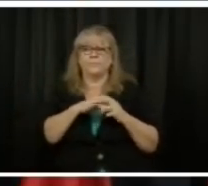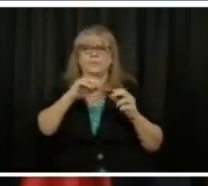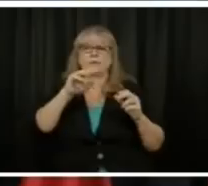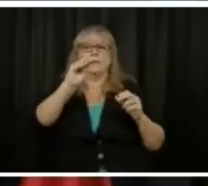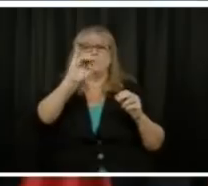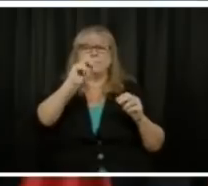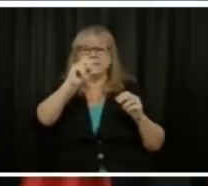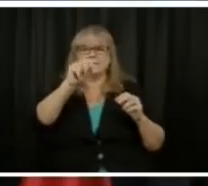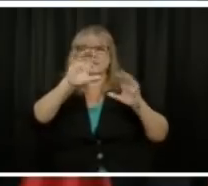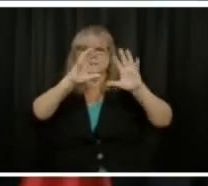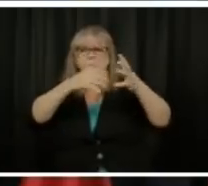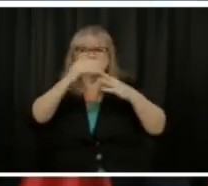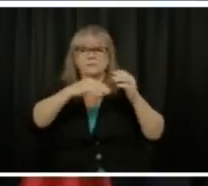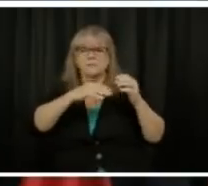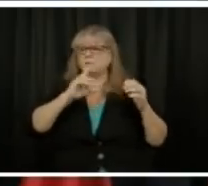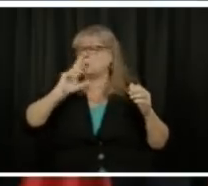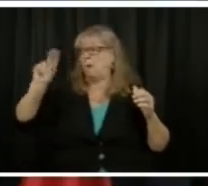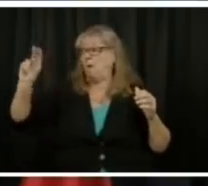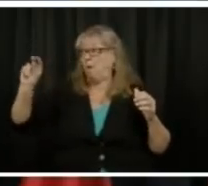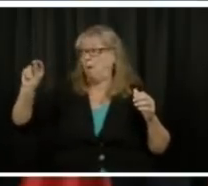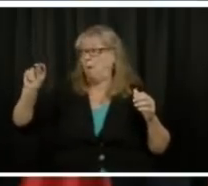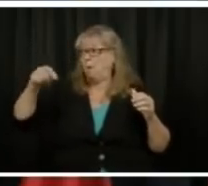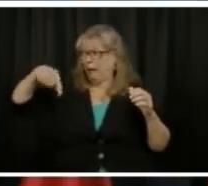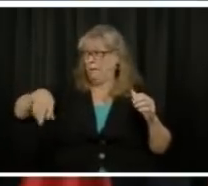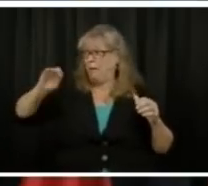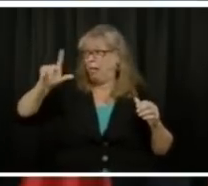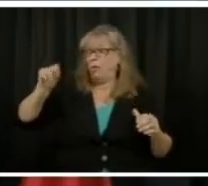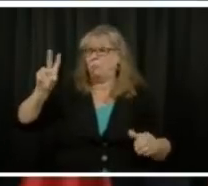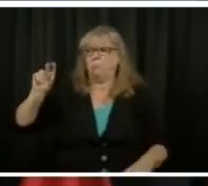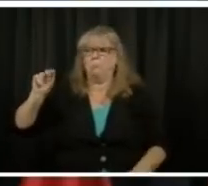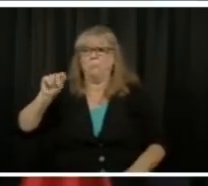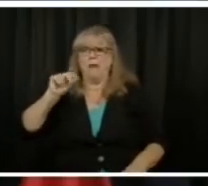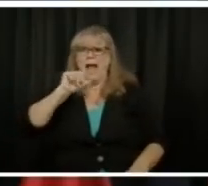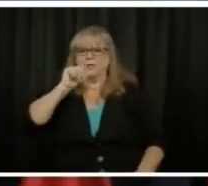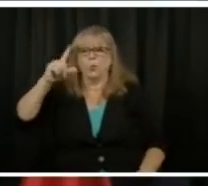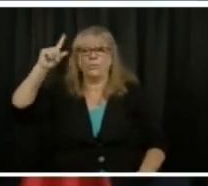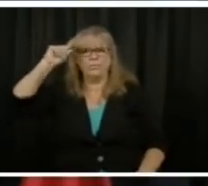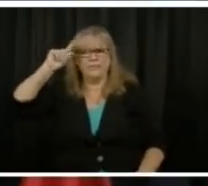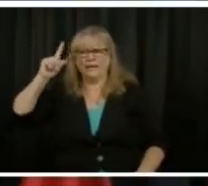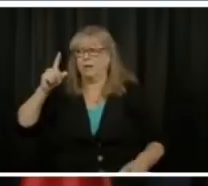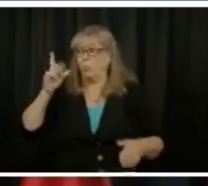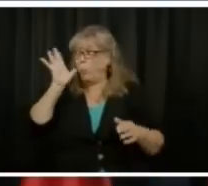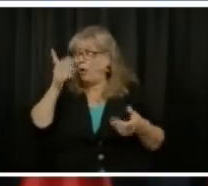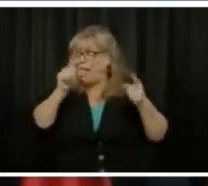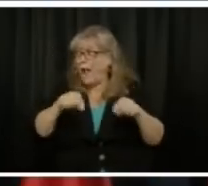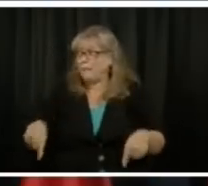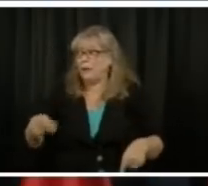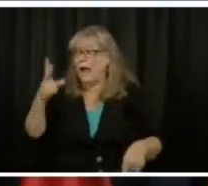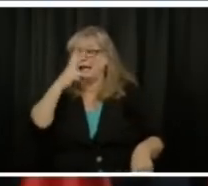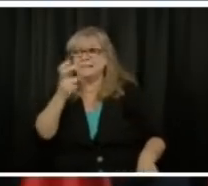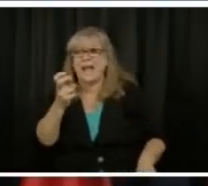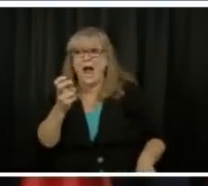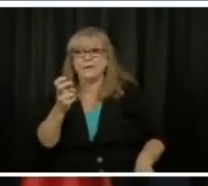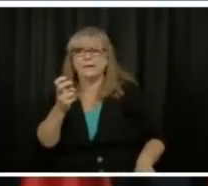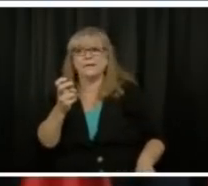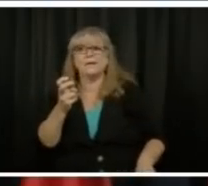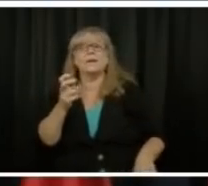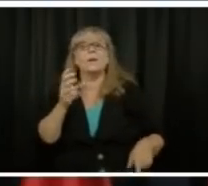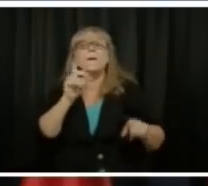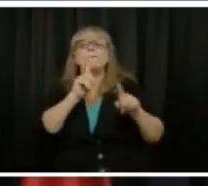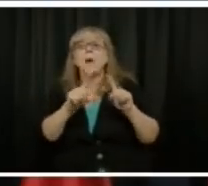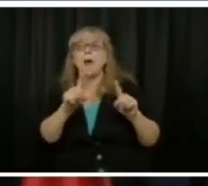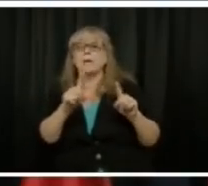and we have no indication or reason to believe that that is occurring. Obviously, I share the concern that many have that if any